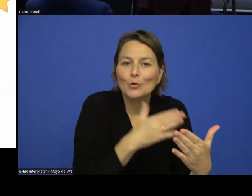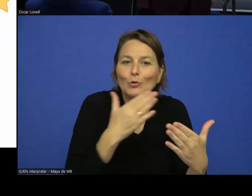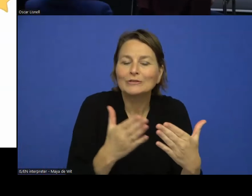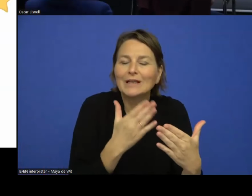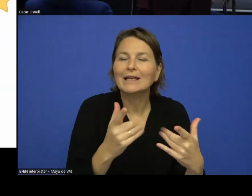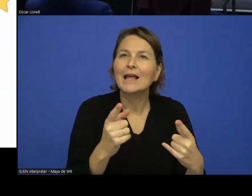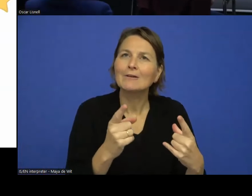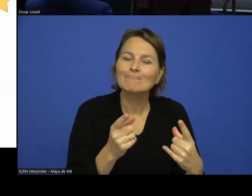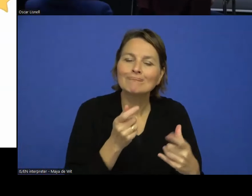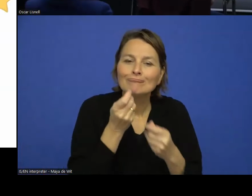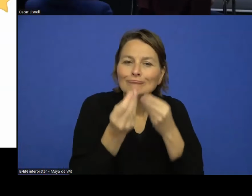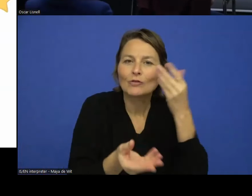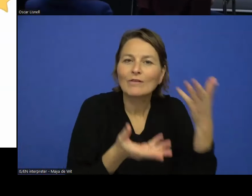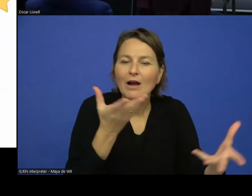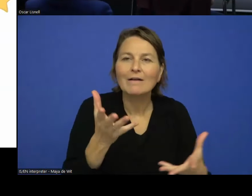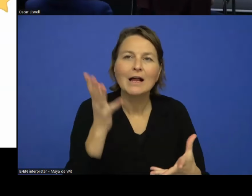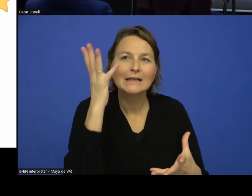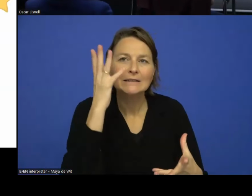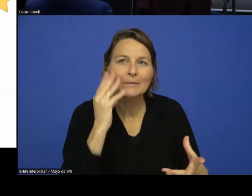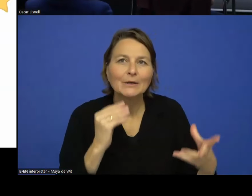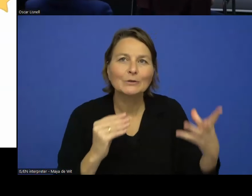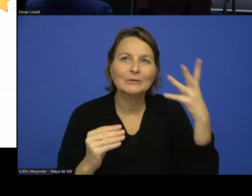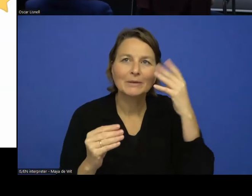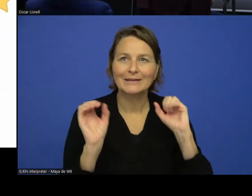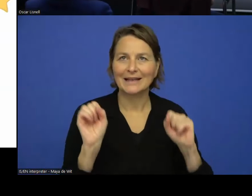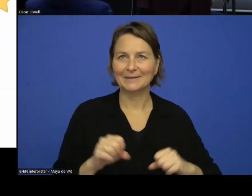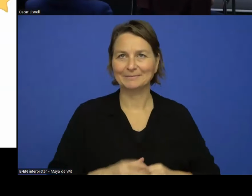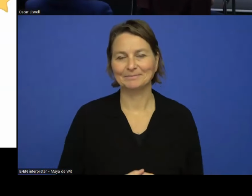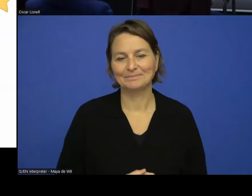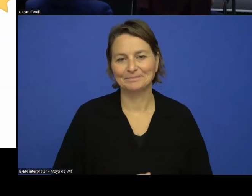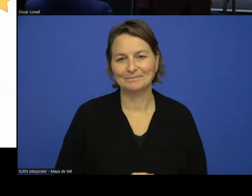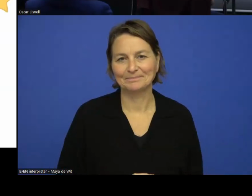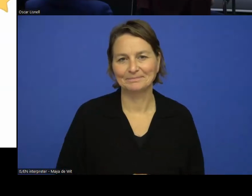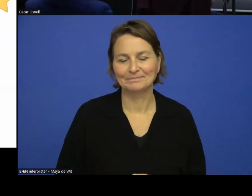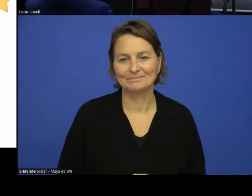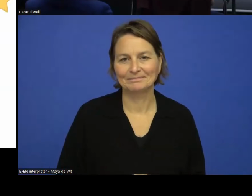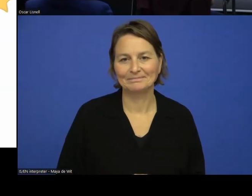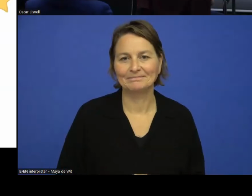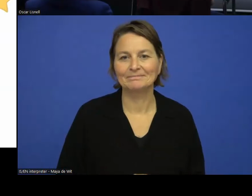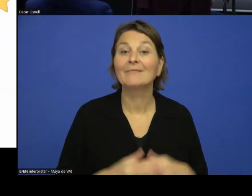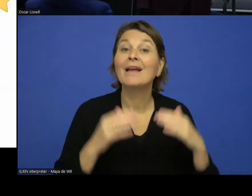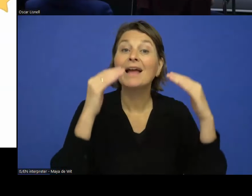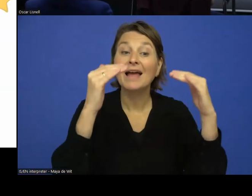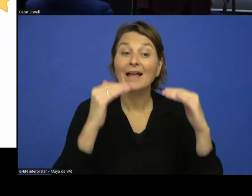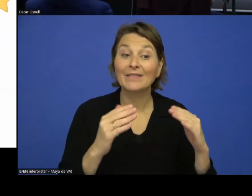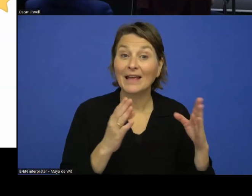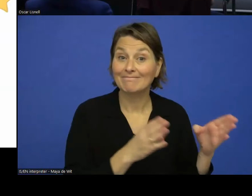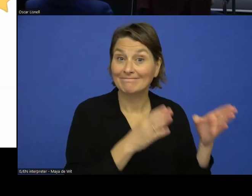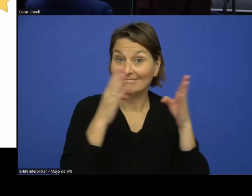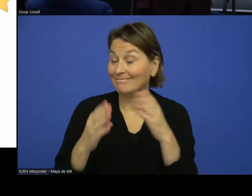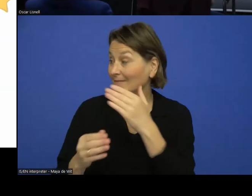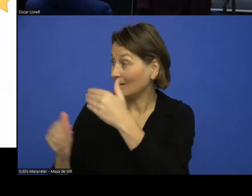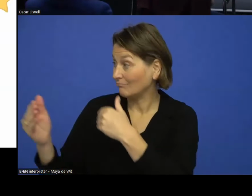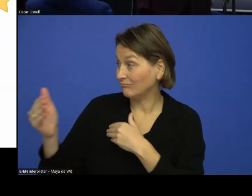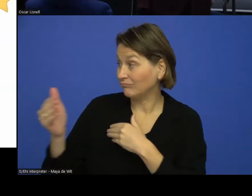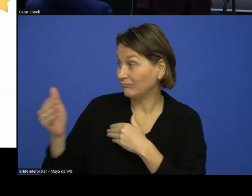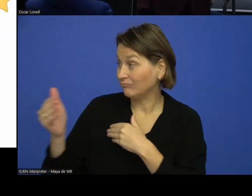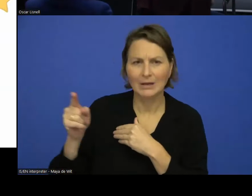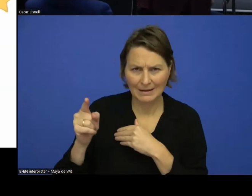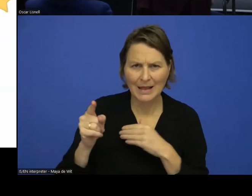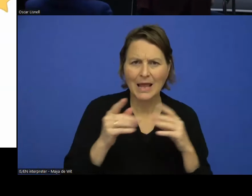experience for other communities? So that's where we start. And then we go through a big list of process where we talk about the societal engagement,